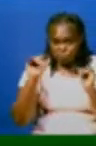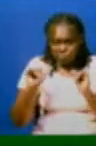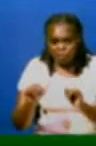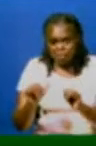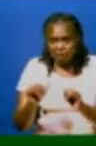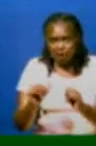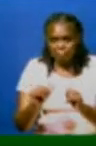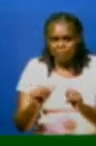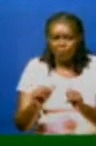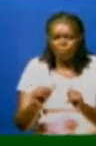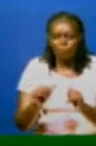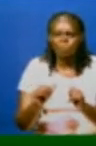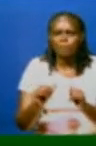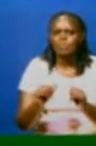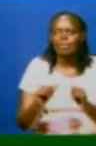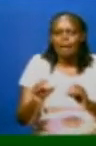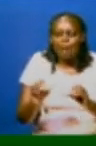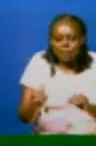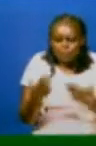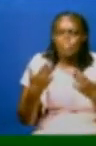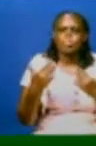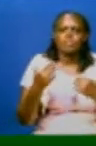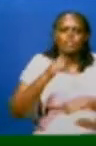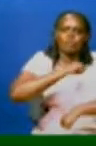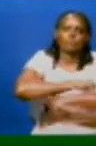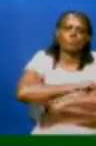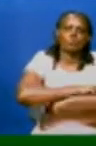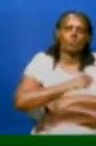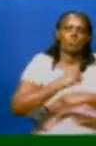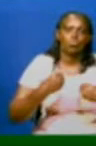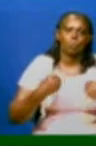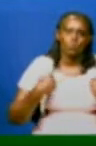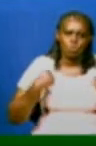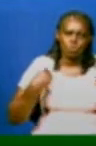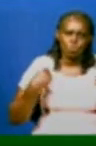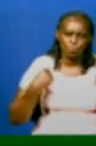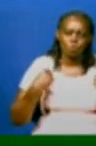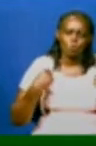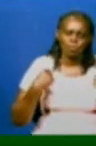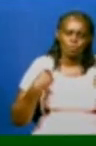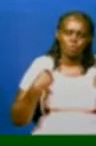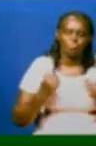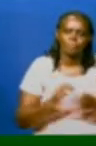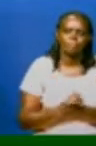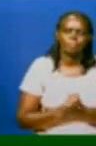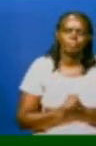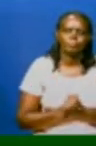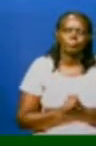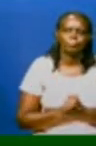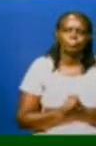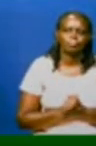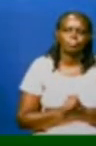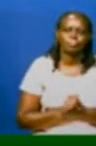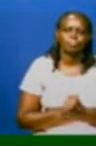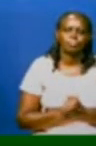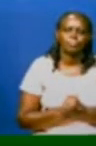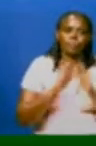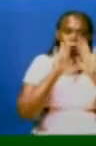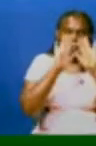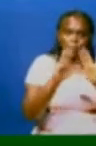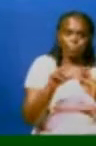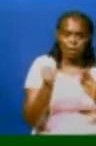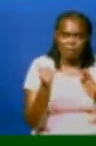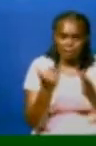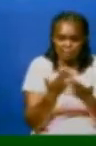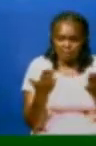actual cost of uniform is denying them the chance to go to school. Another very important element